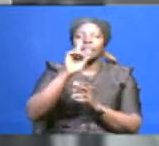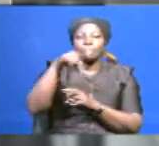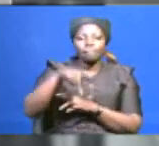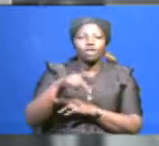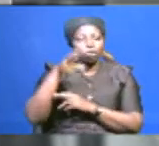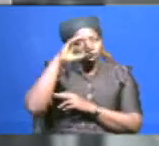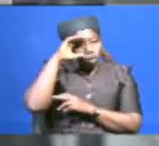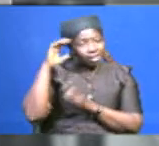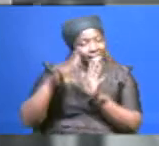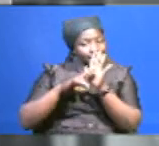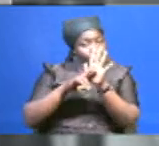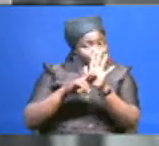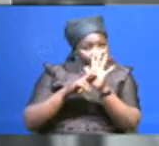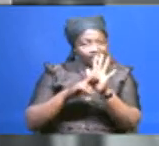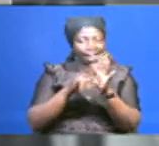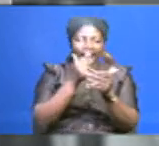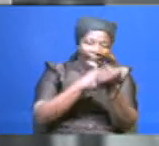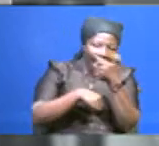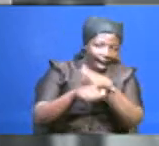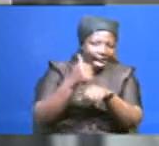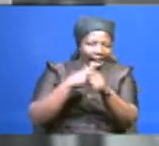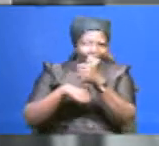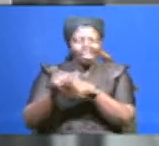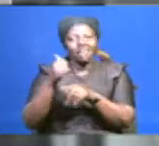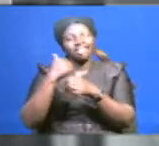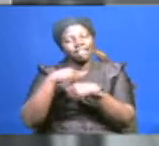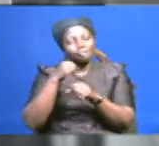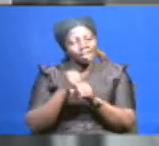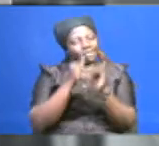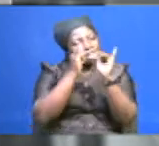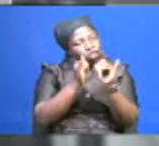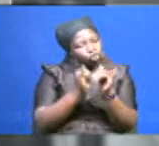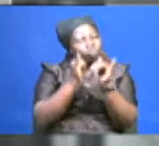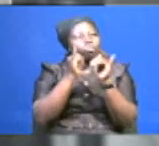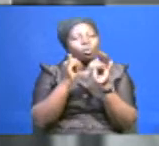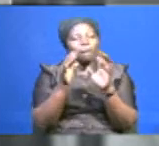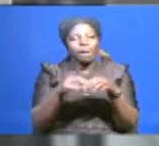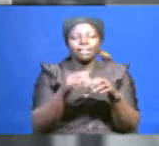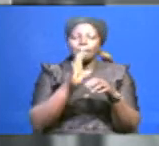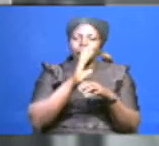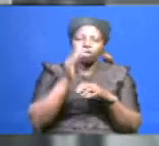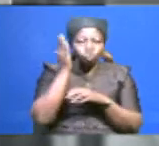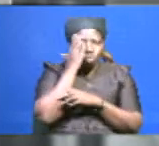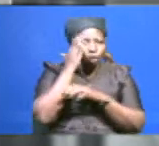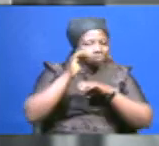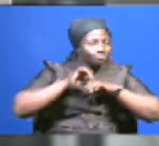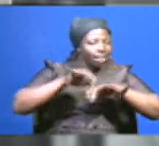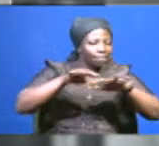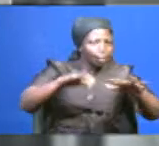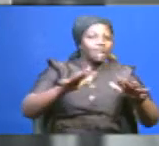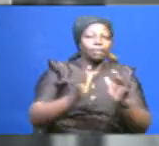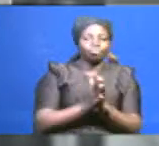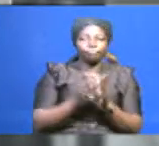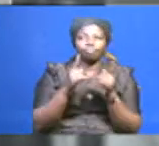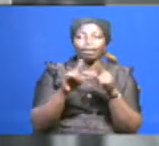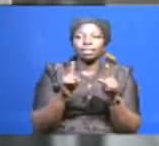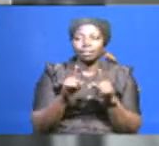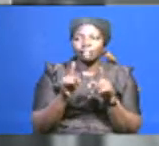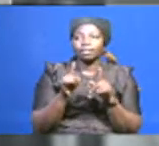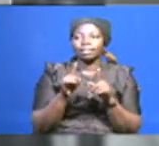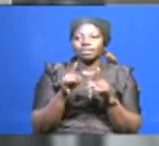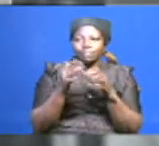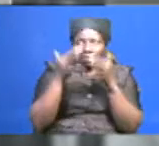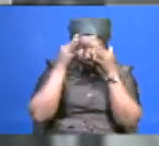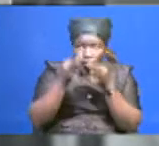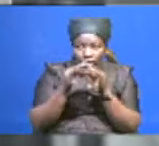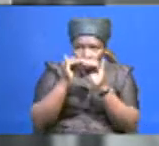an active role in popularizing the new party. However, the division in the newly formed opposition parties made it difficult